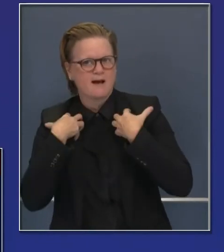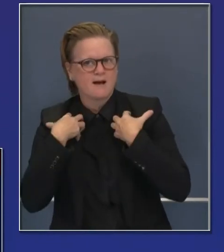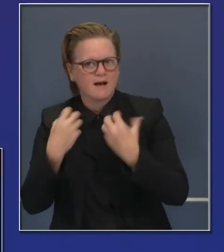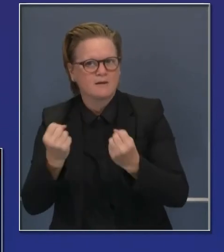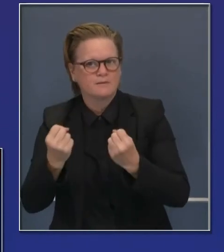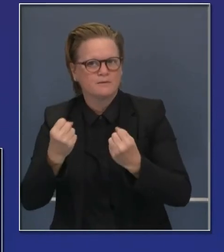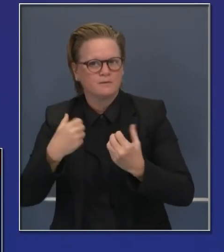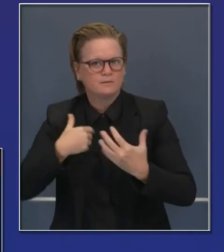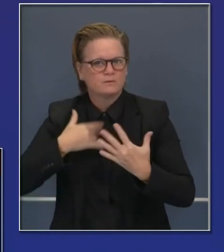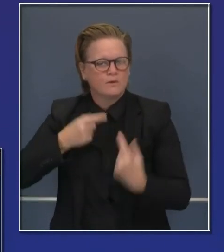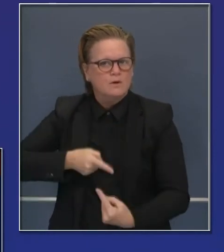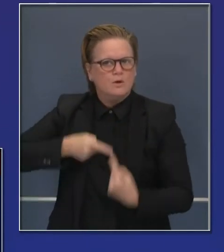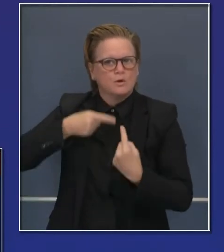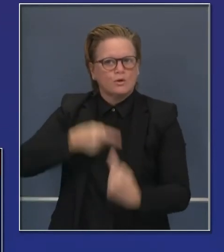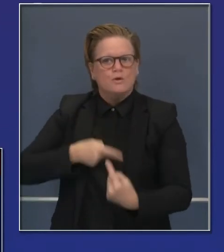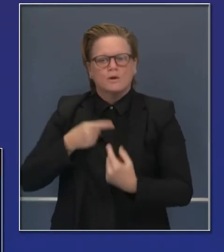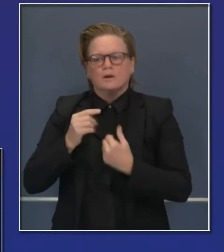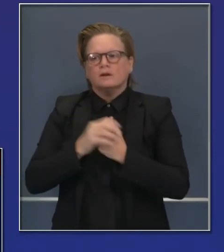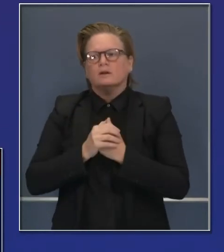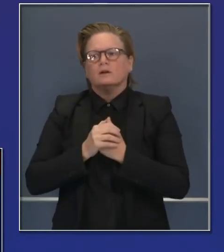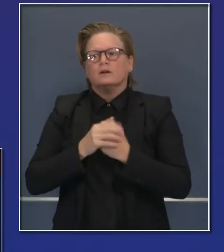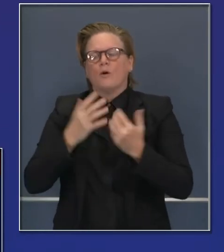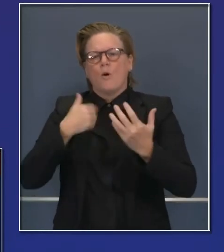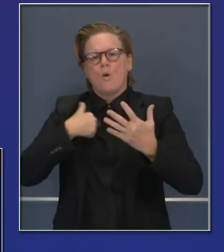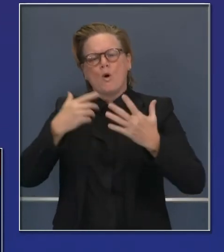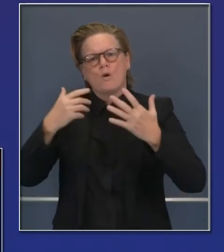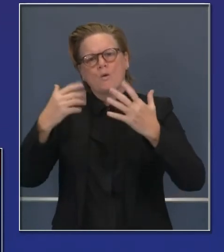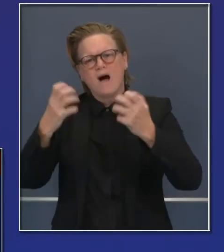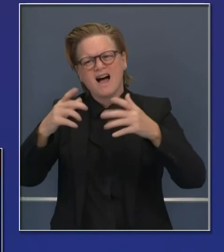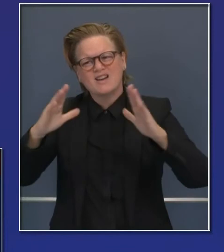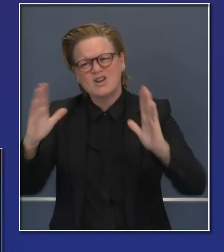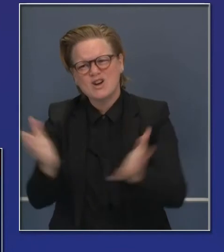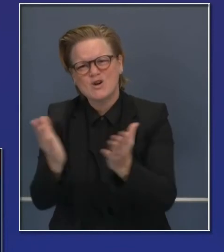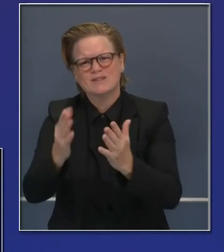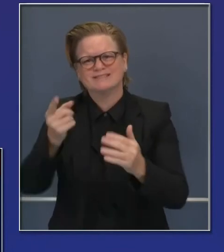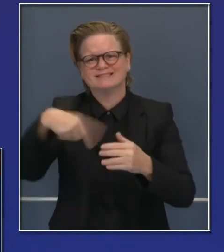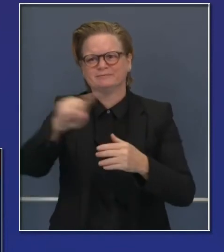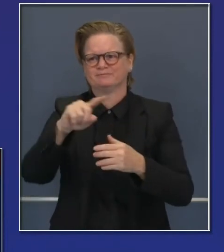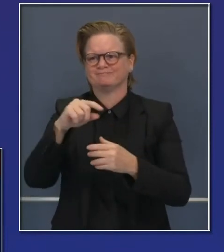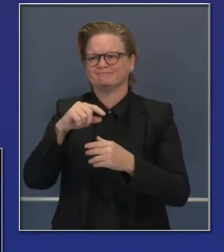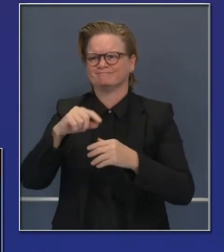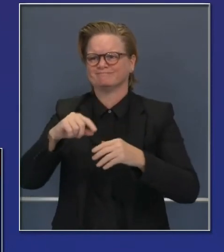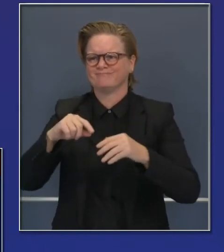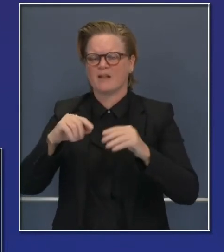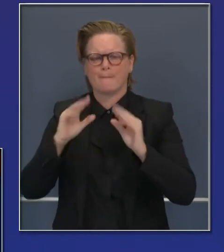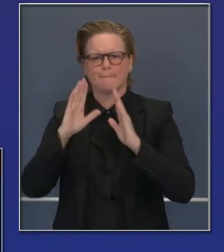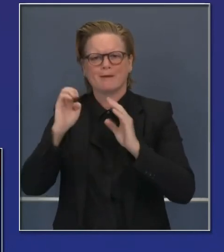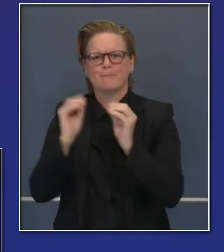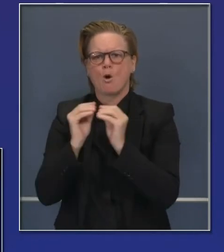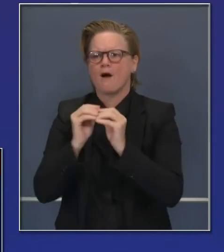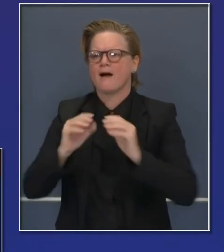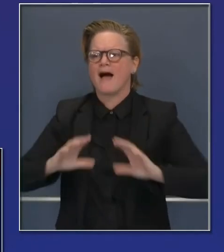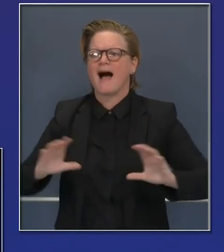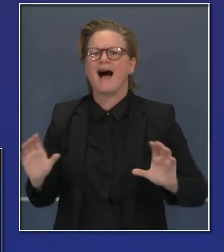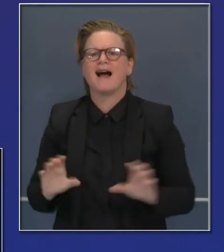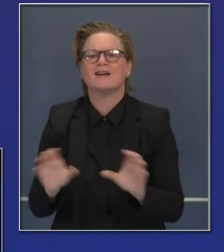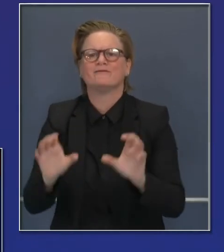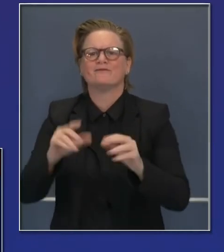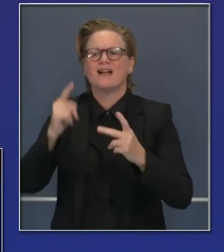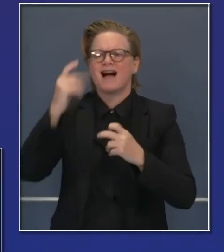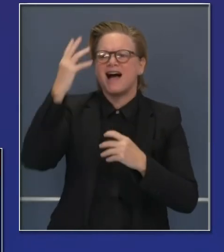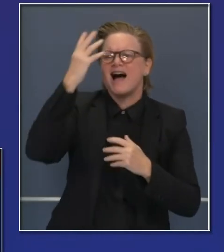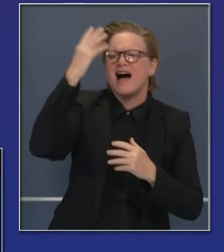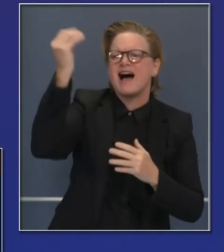want to encourage activity again that's focused not indoors, not in congregate facilities, not where